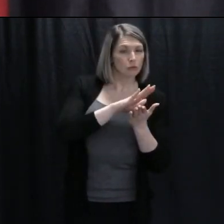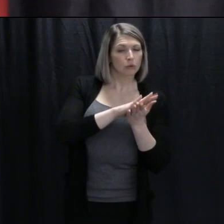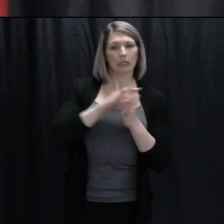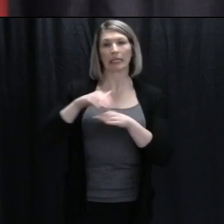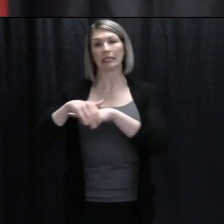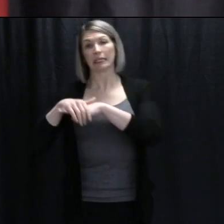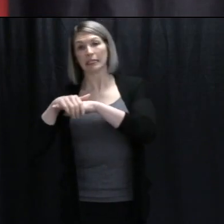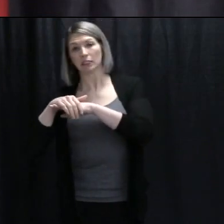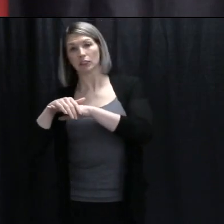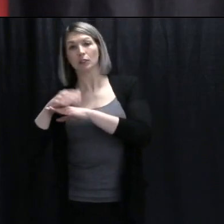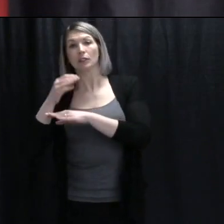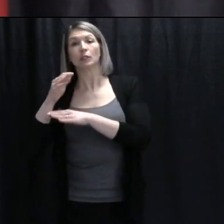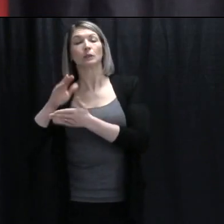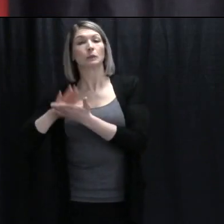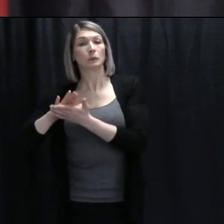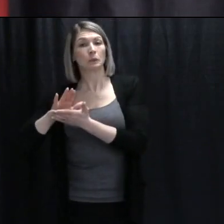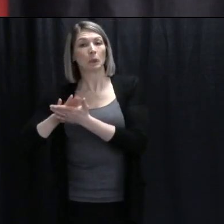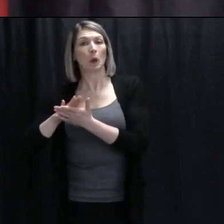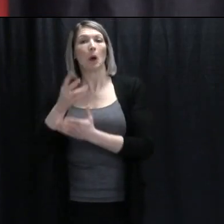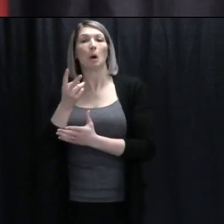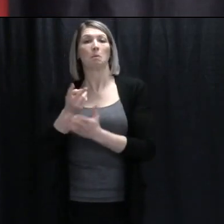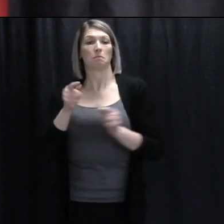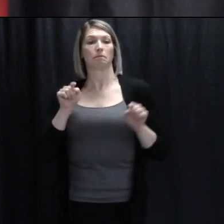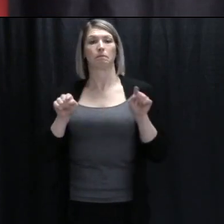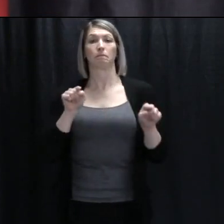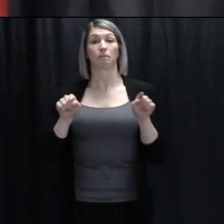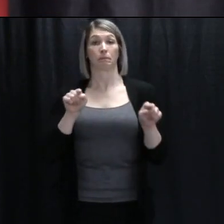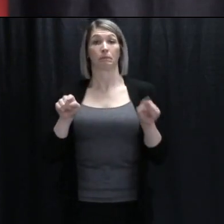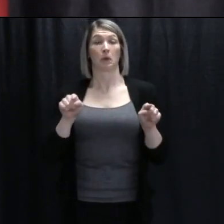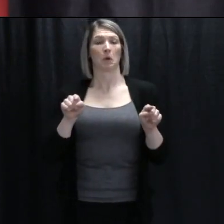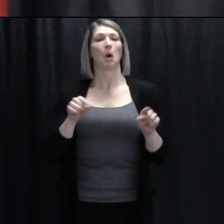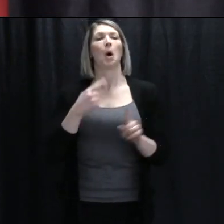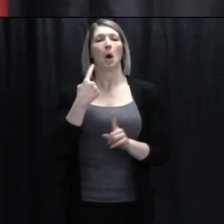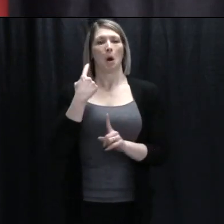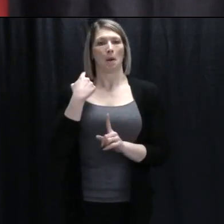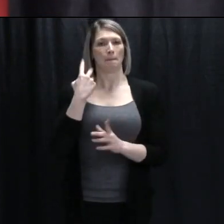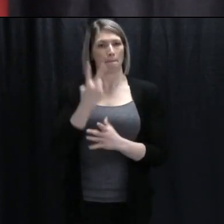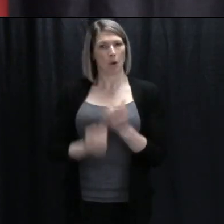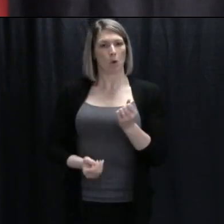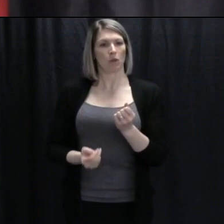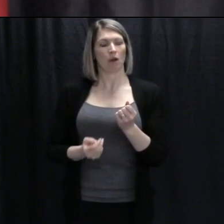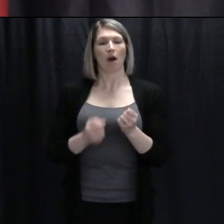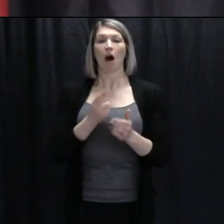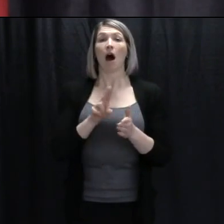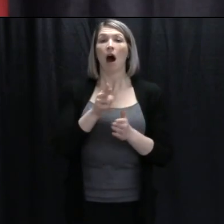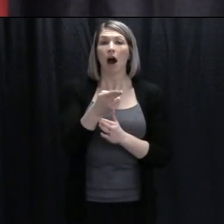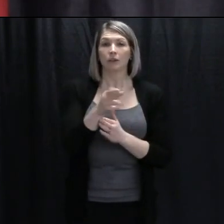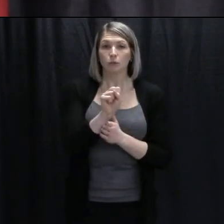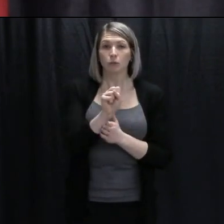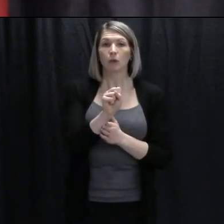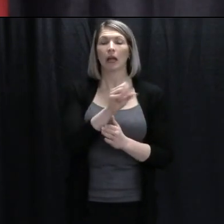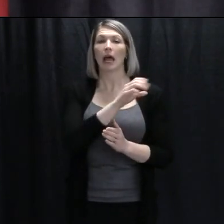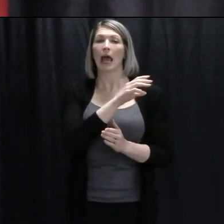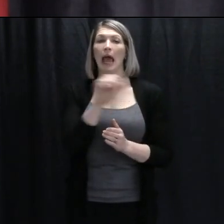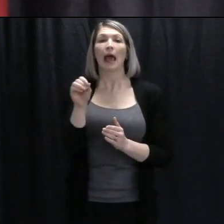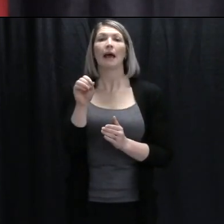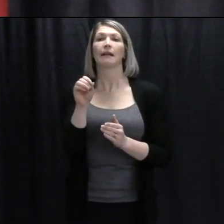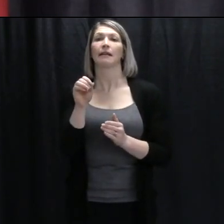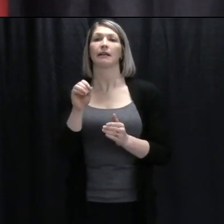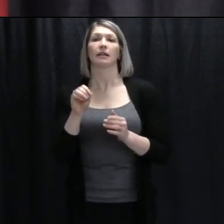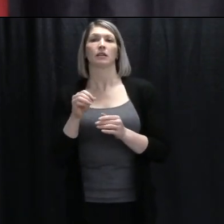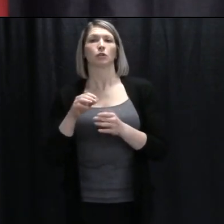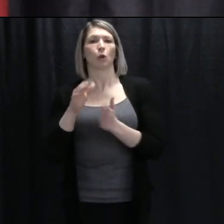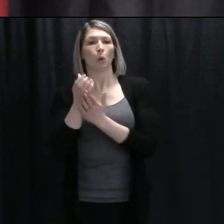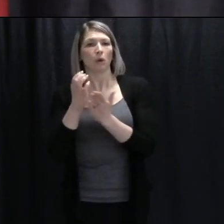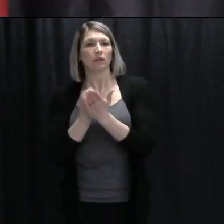in consultation, we have determined that final exams for all high school and intermediate courses will also be canceled.